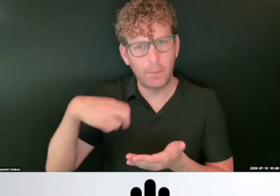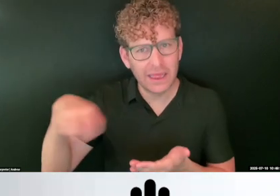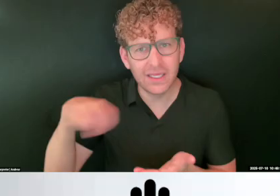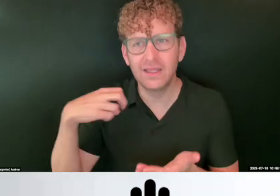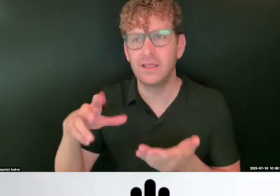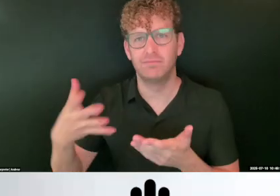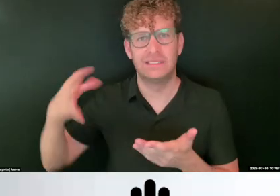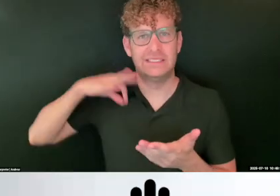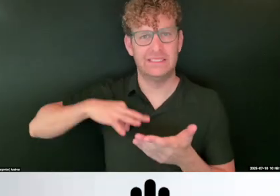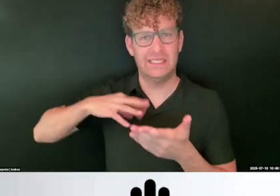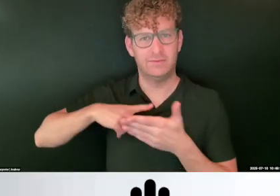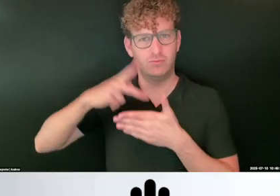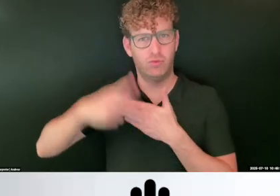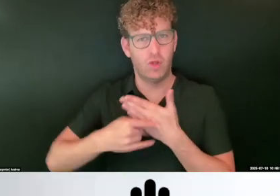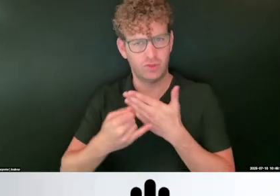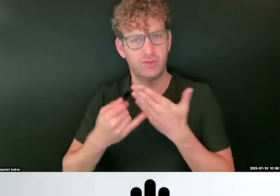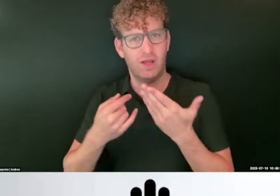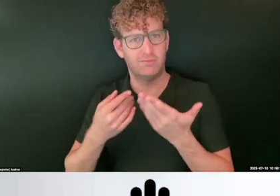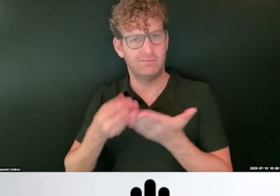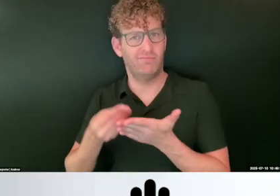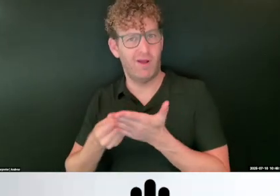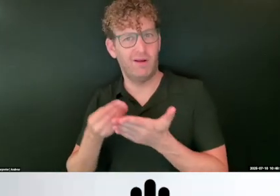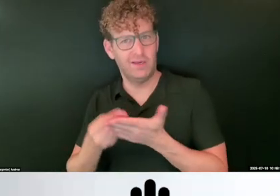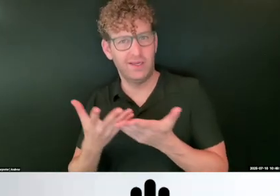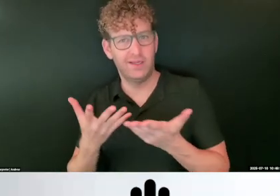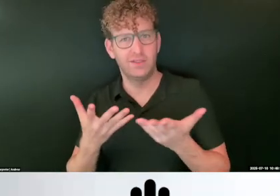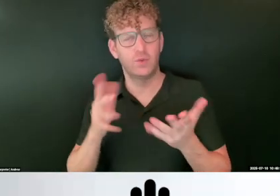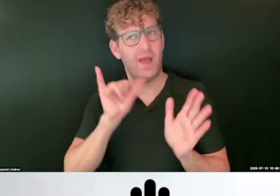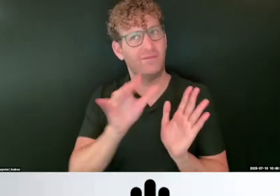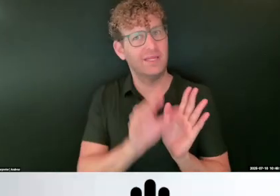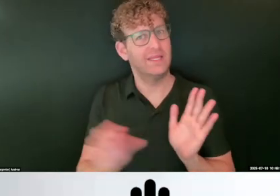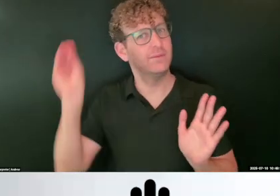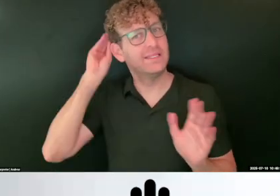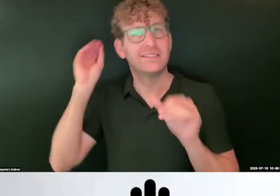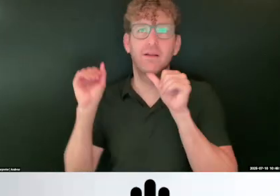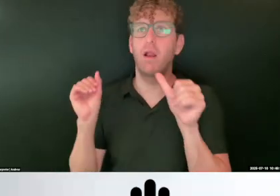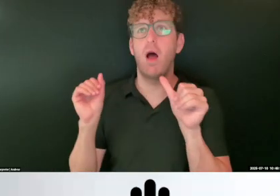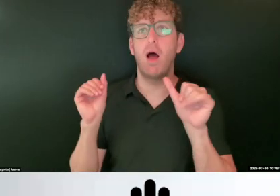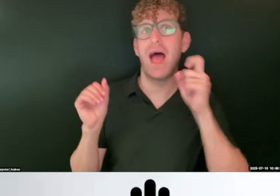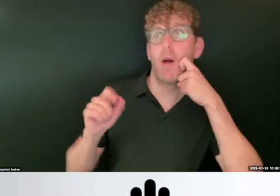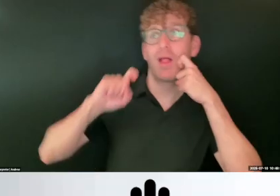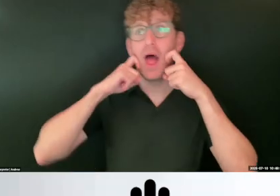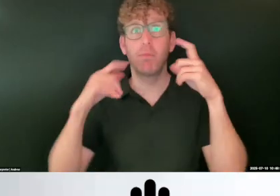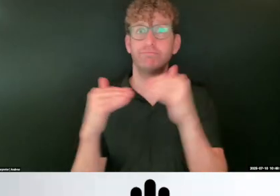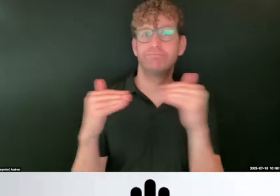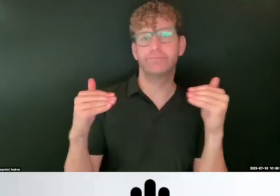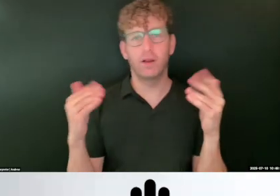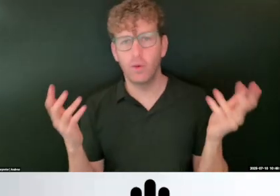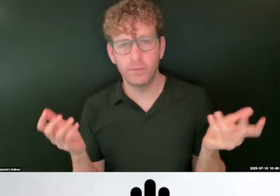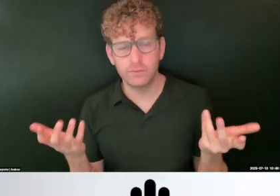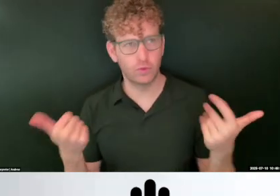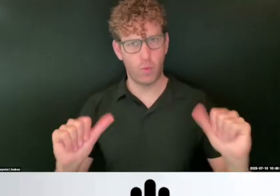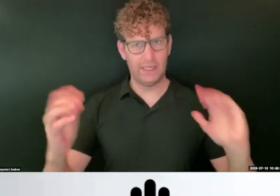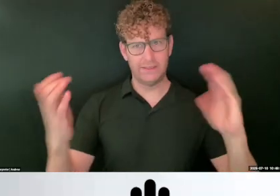not apples to apples. And when we try to compare the regional CC FRAs to statewide CC FRA as if they were